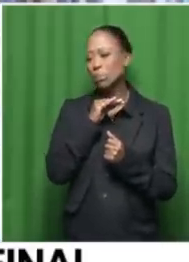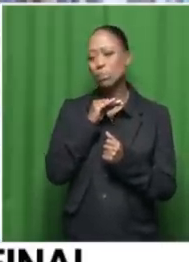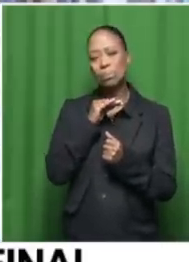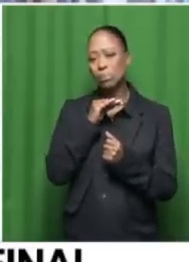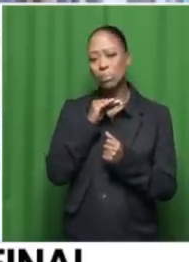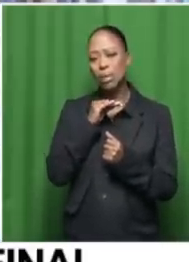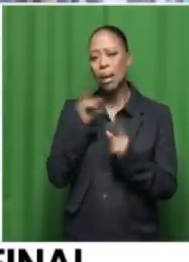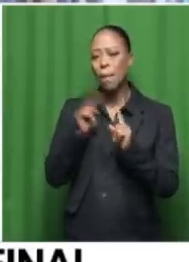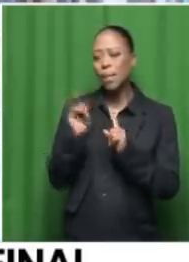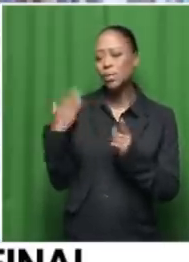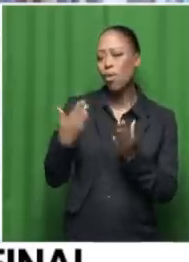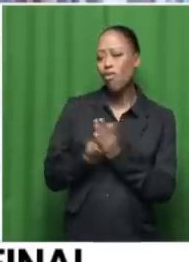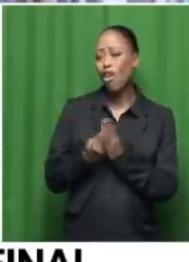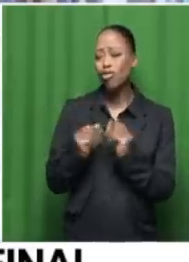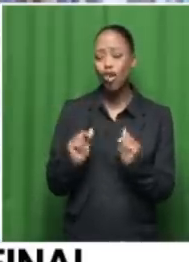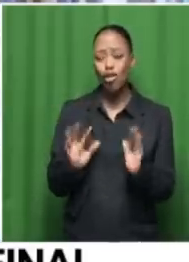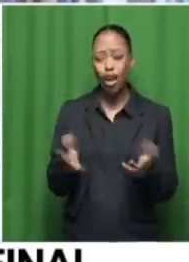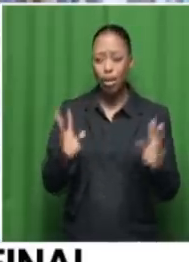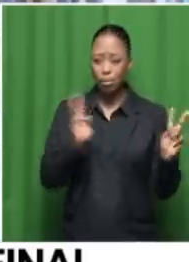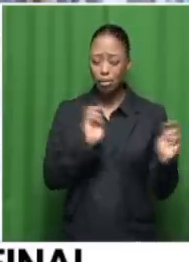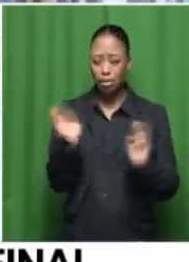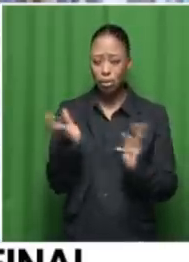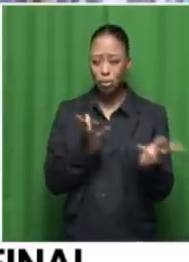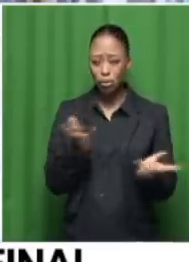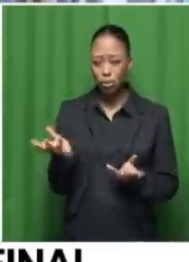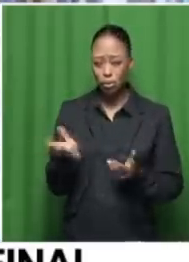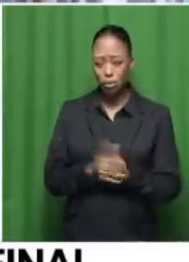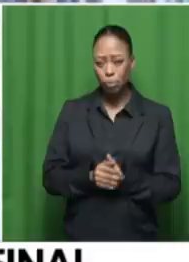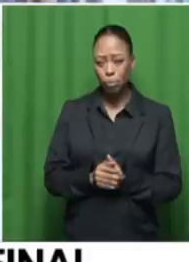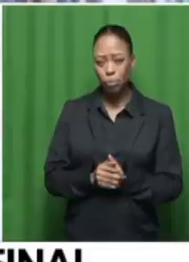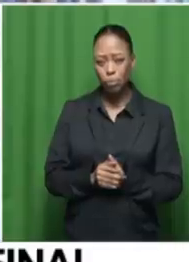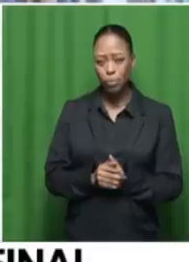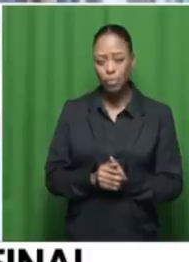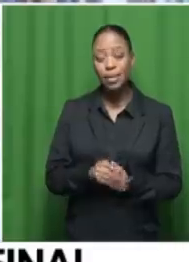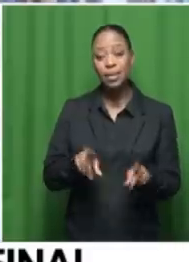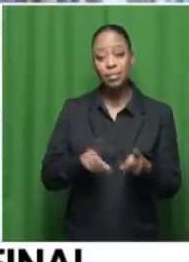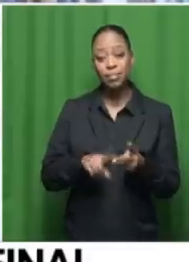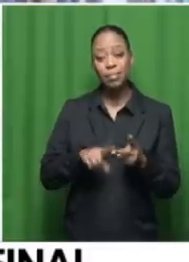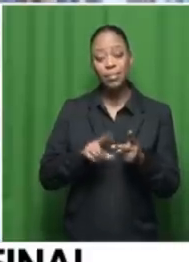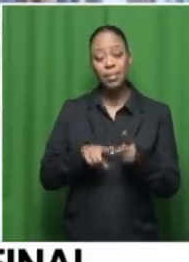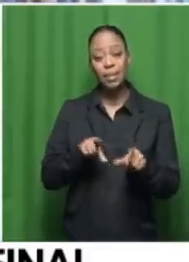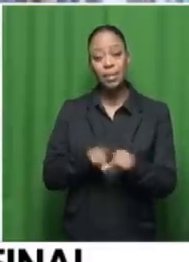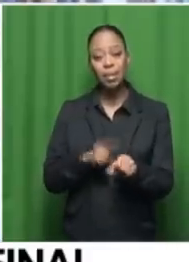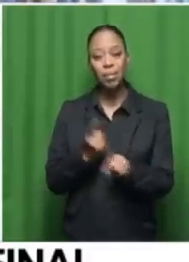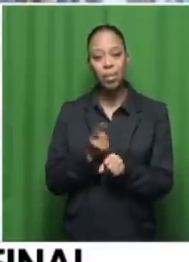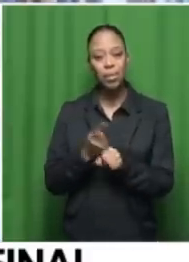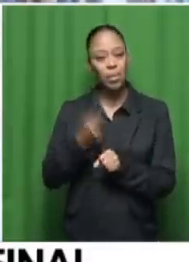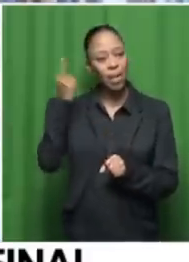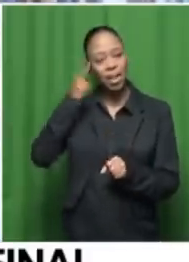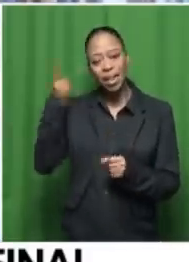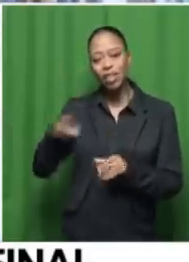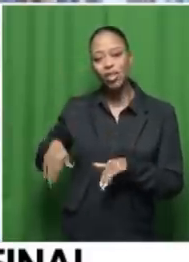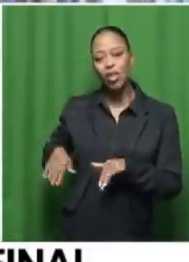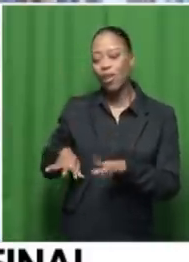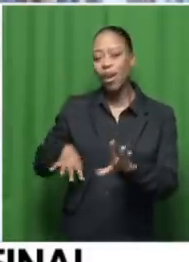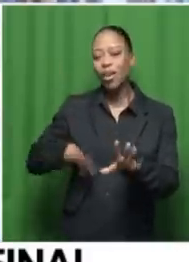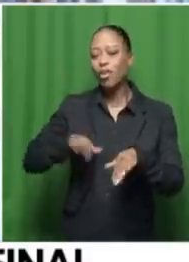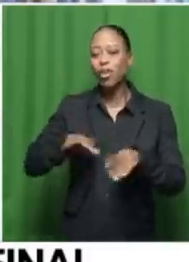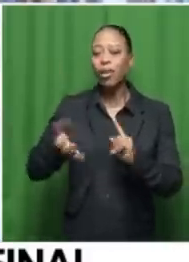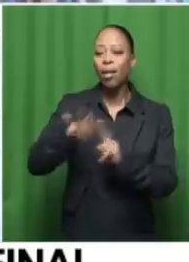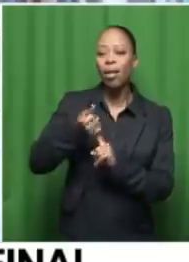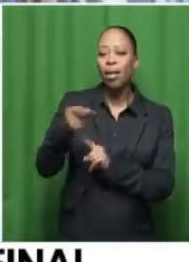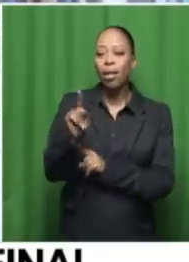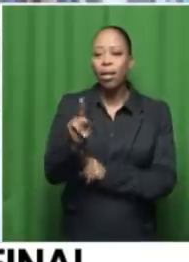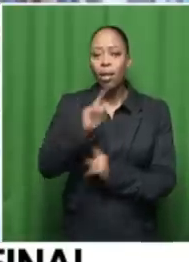how has that been addressed, in your view, Advocate Hoffman? And what remains lacking, or do we need a